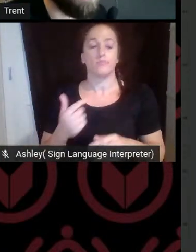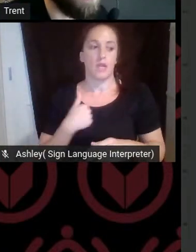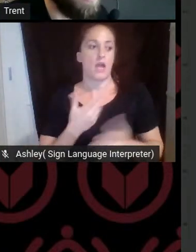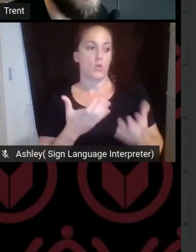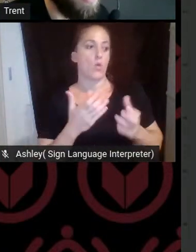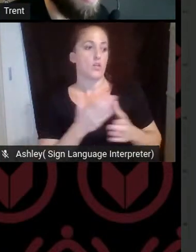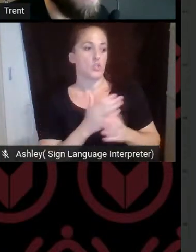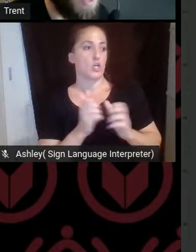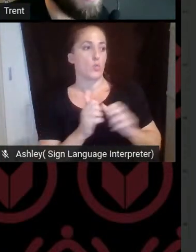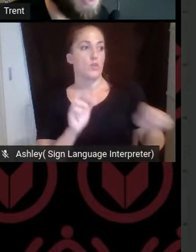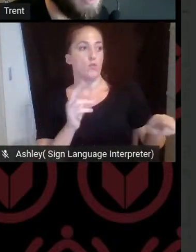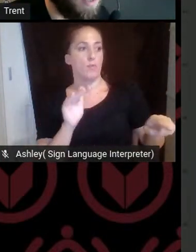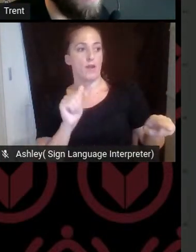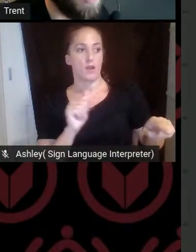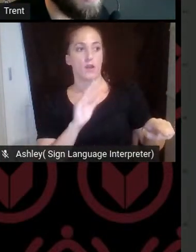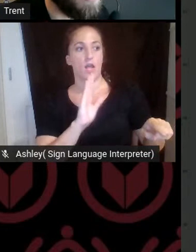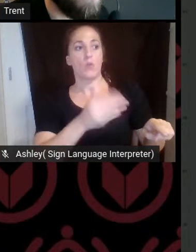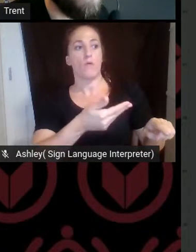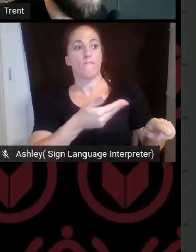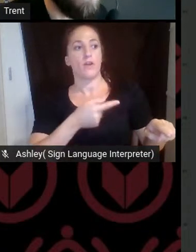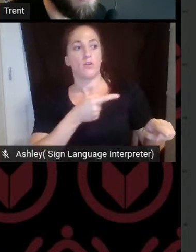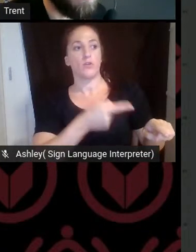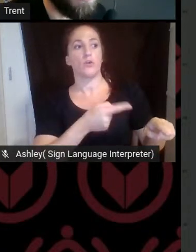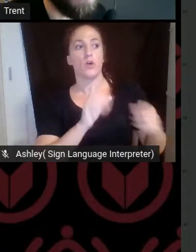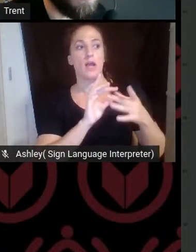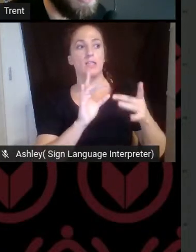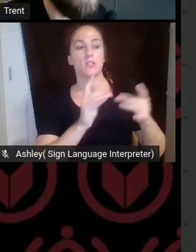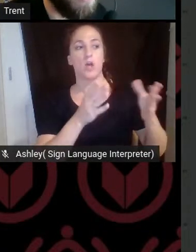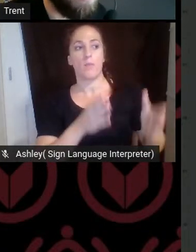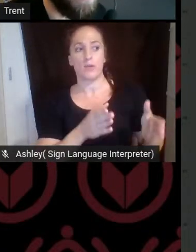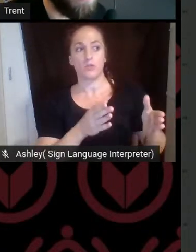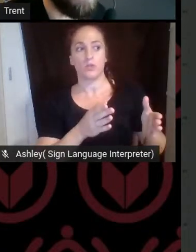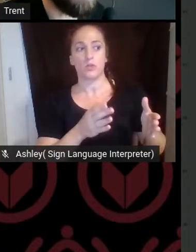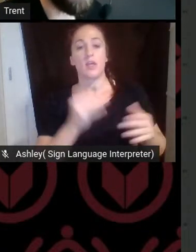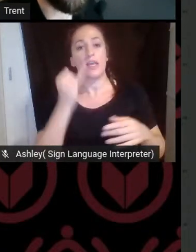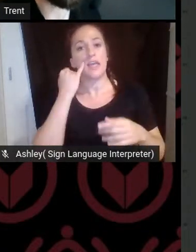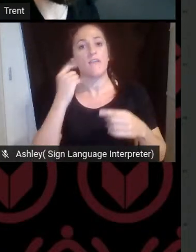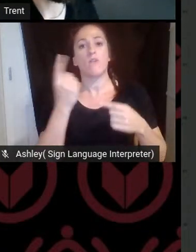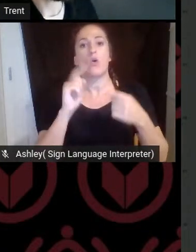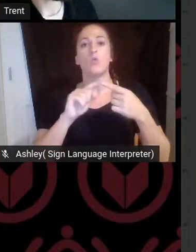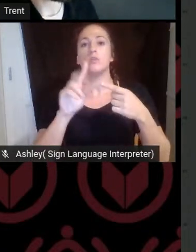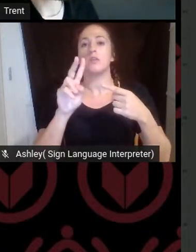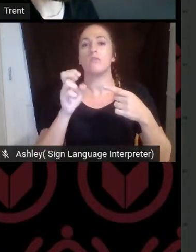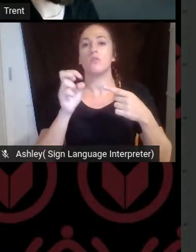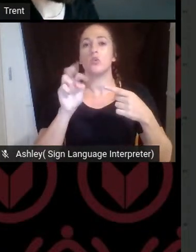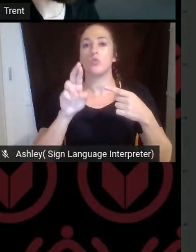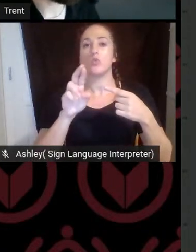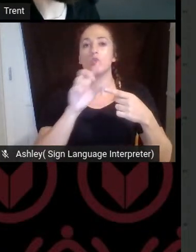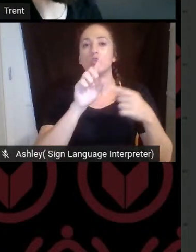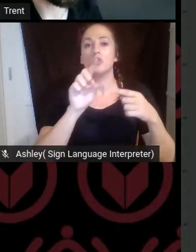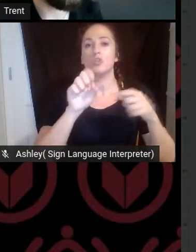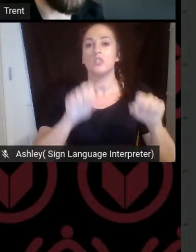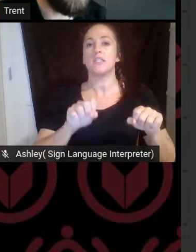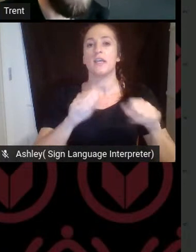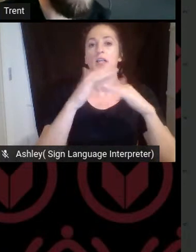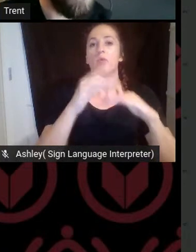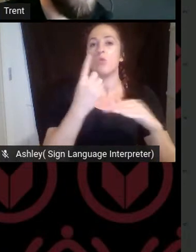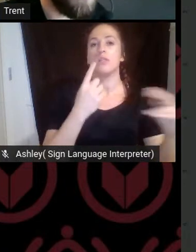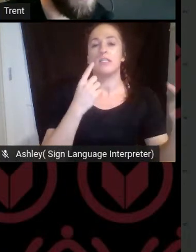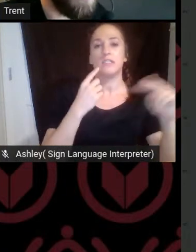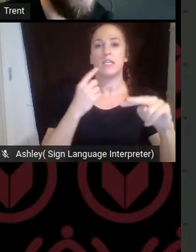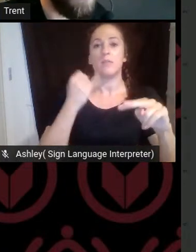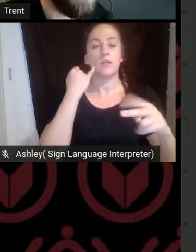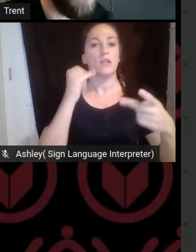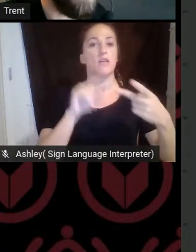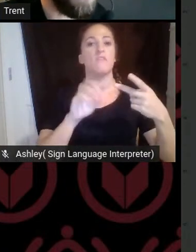to invite her as a commenter. So viewer, meaning she can just see the file. Editor, she has access to edit the file just like me. But